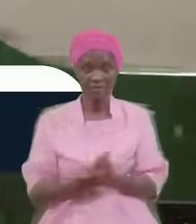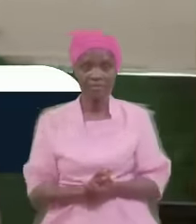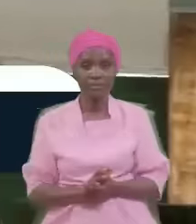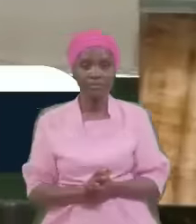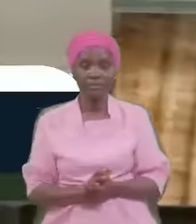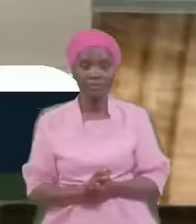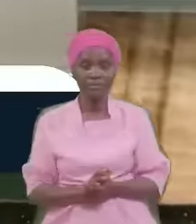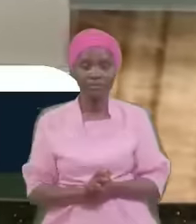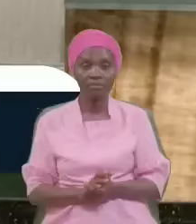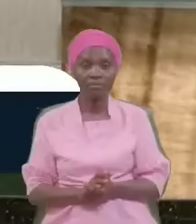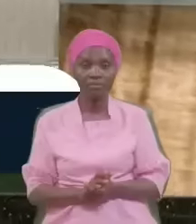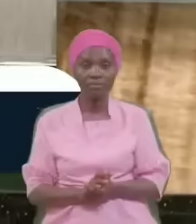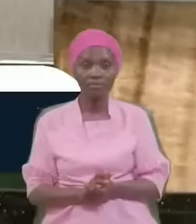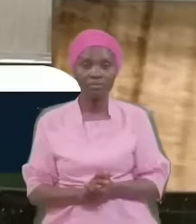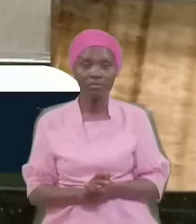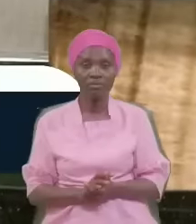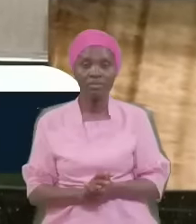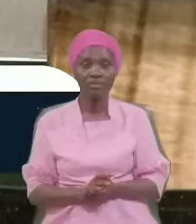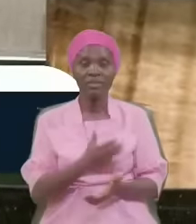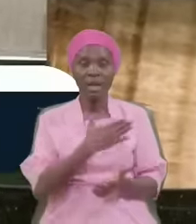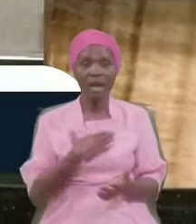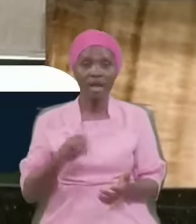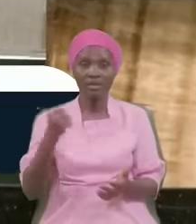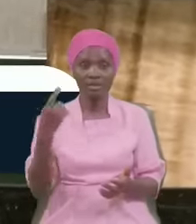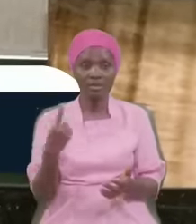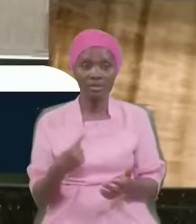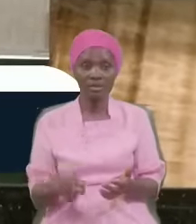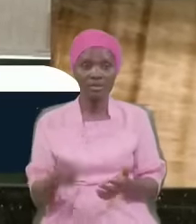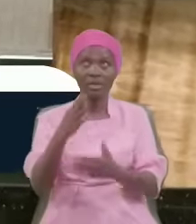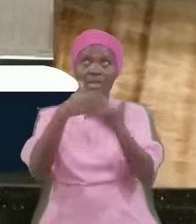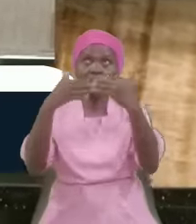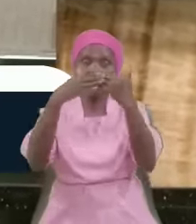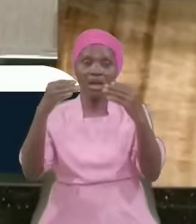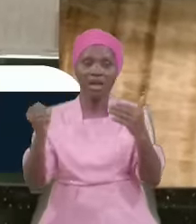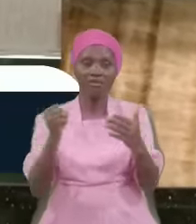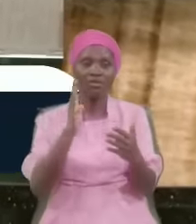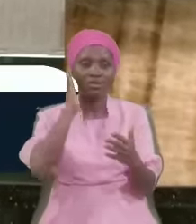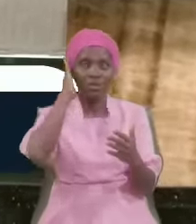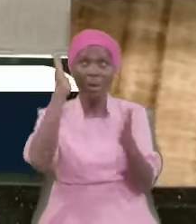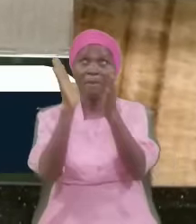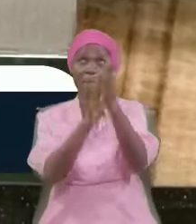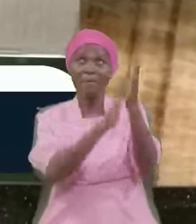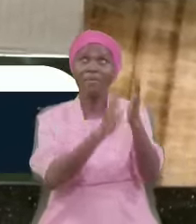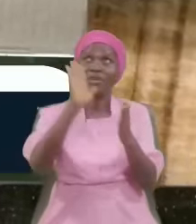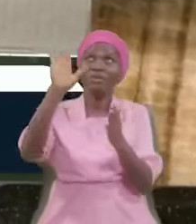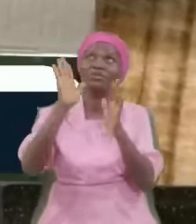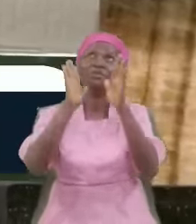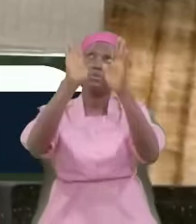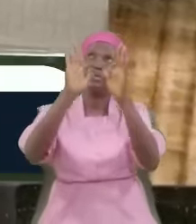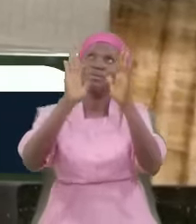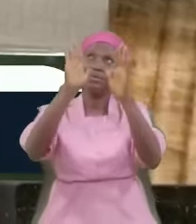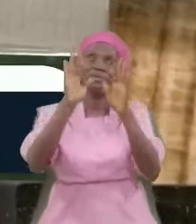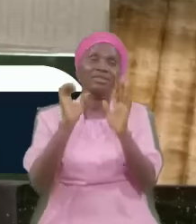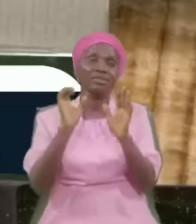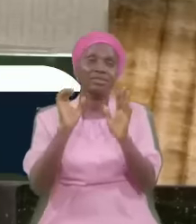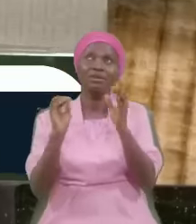verse 5, and the heavens shall praise thy wonders. O Lord,